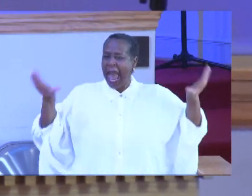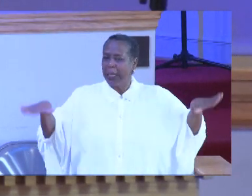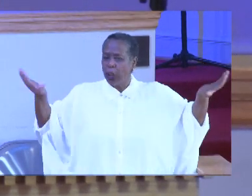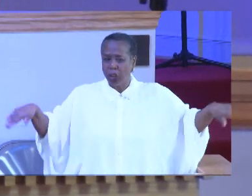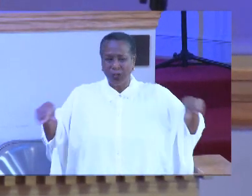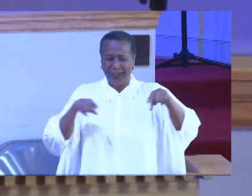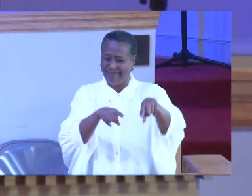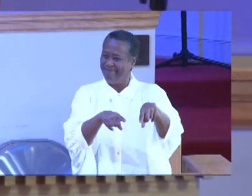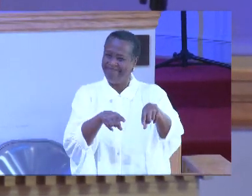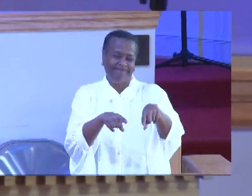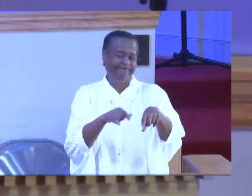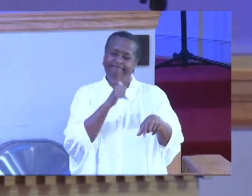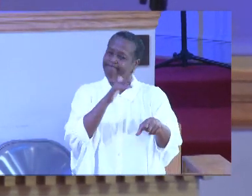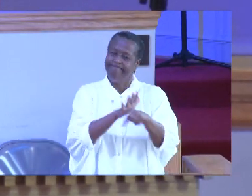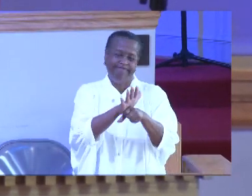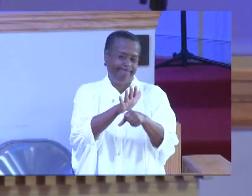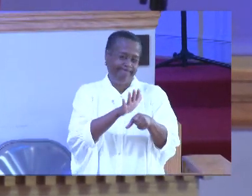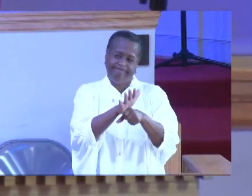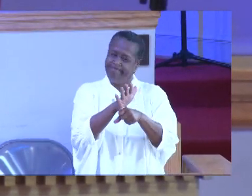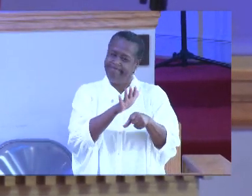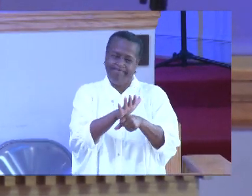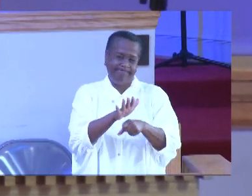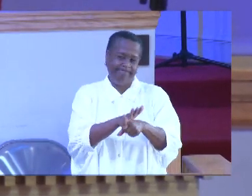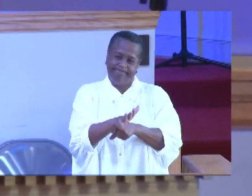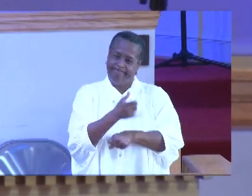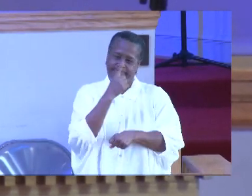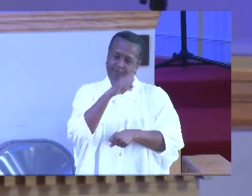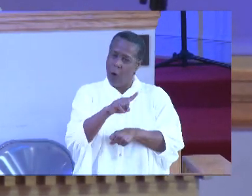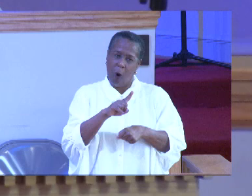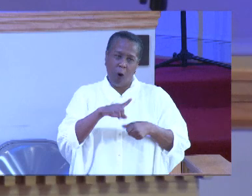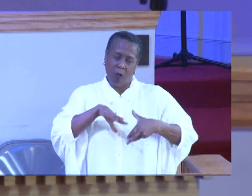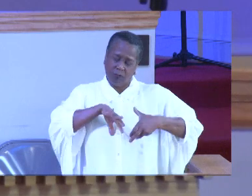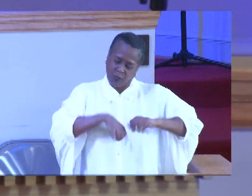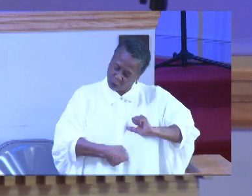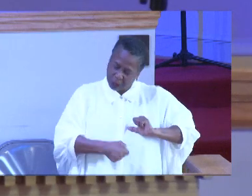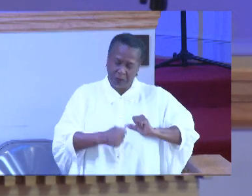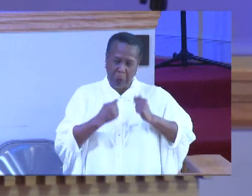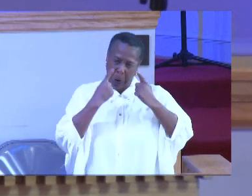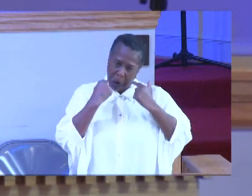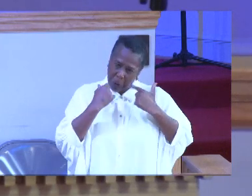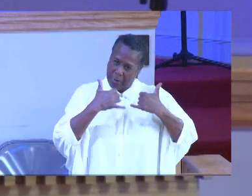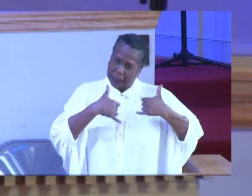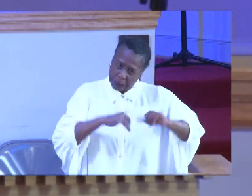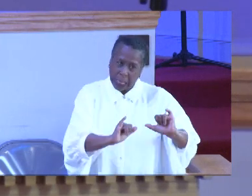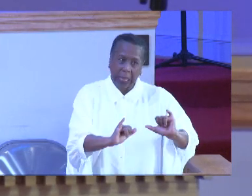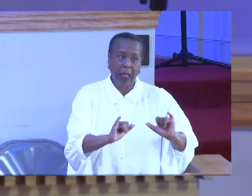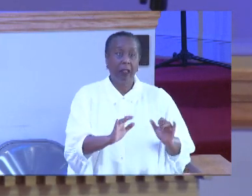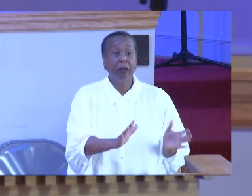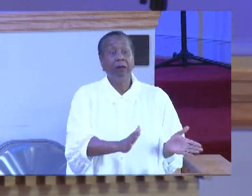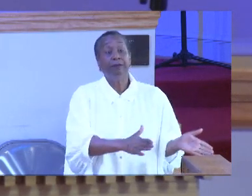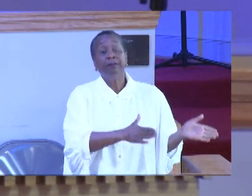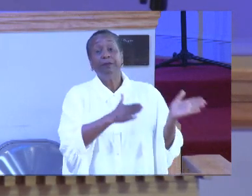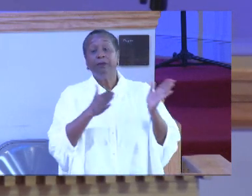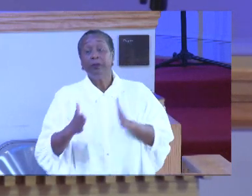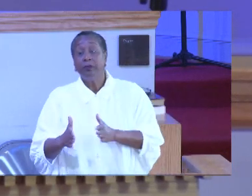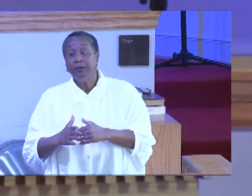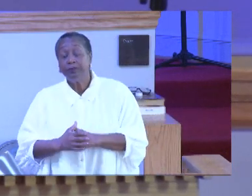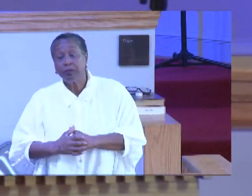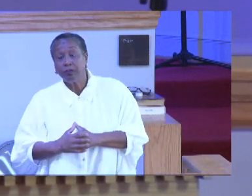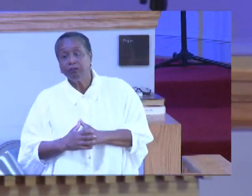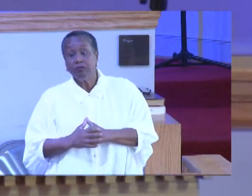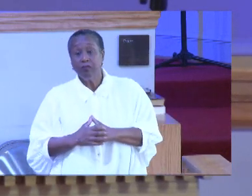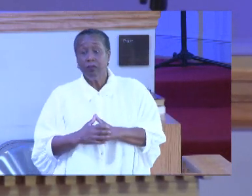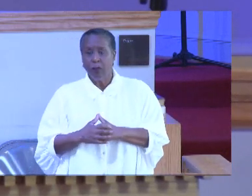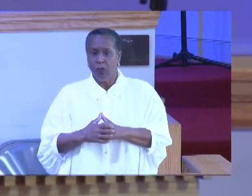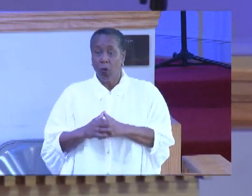are not sufficient enough to soothe her grief. But how many of you know that